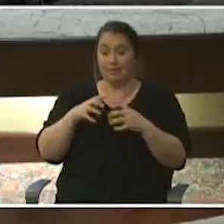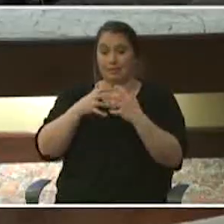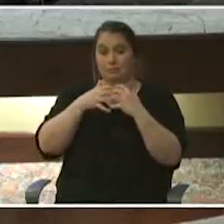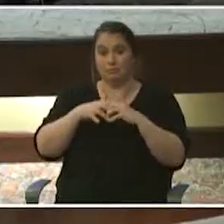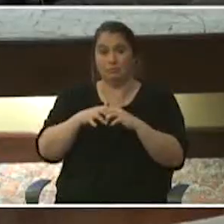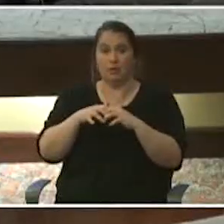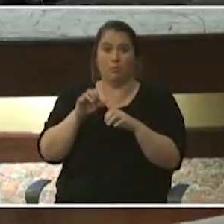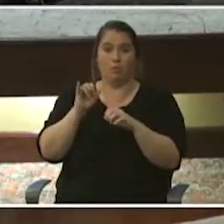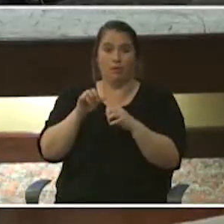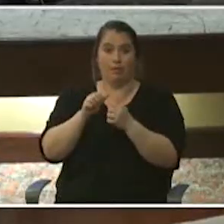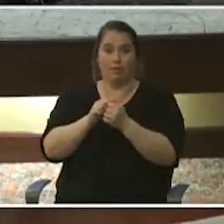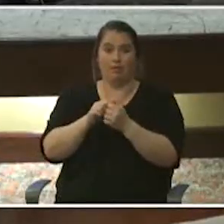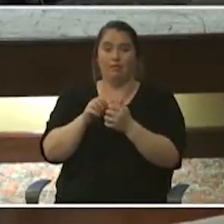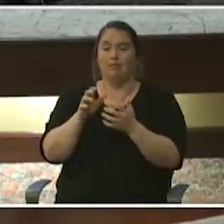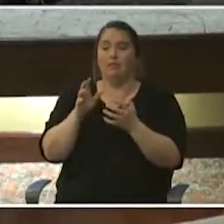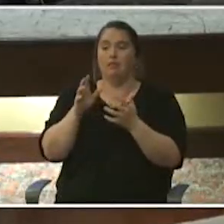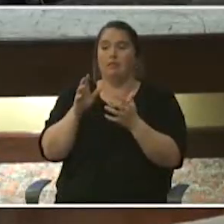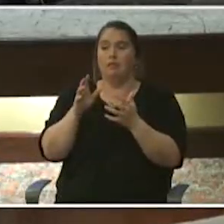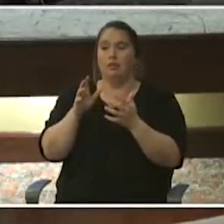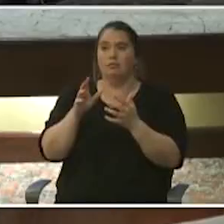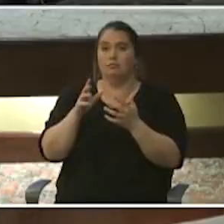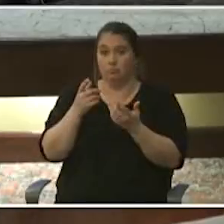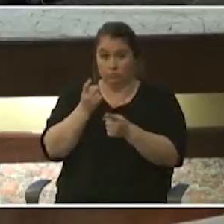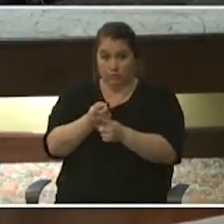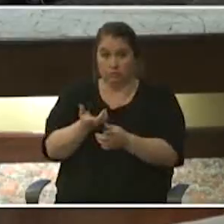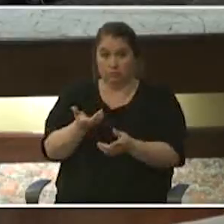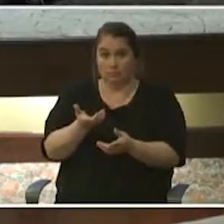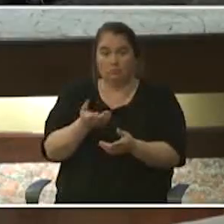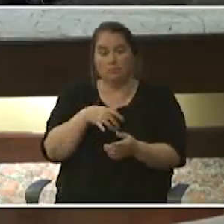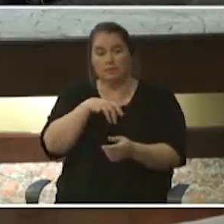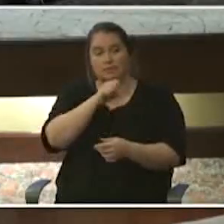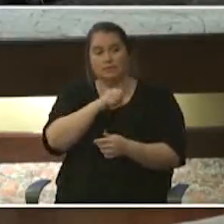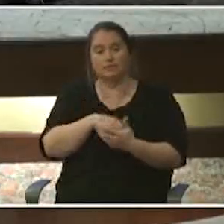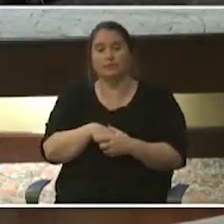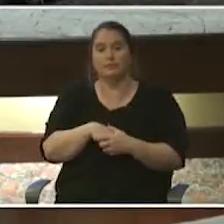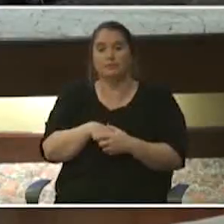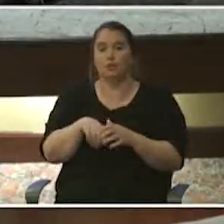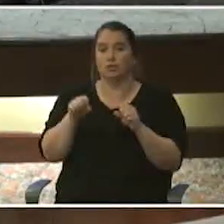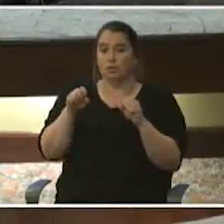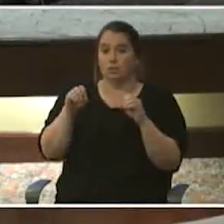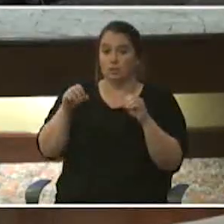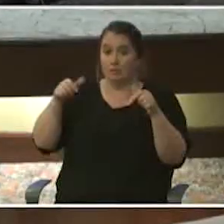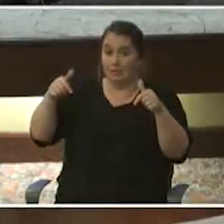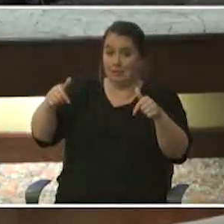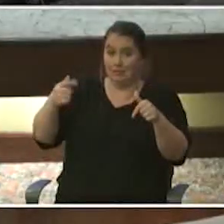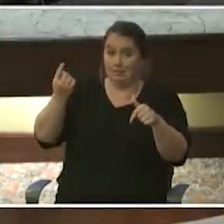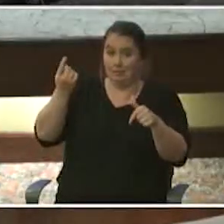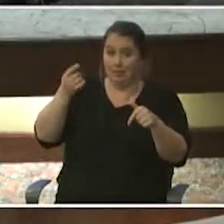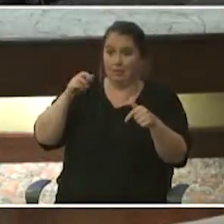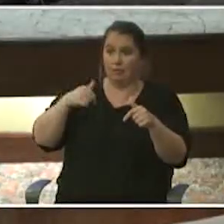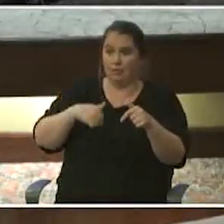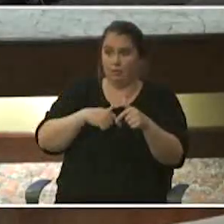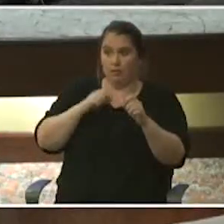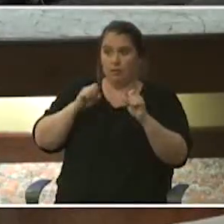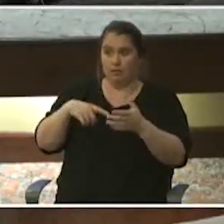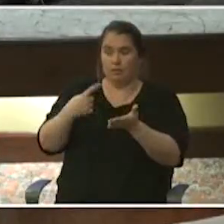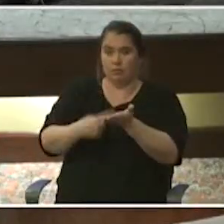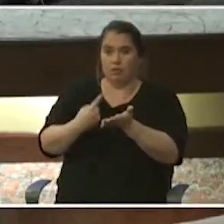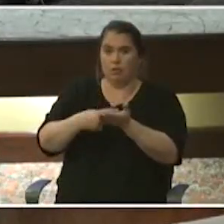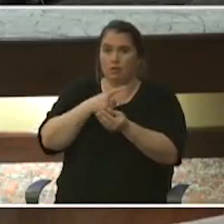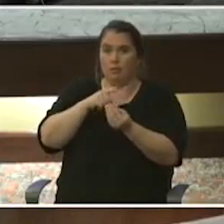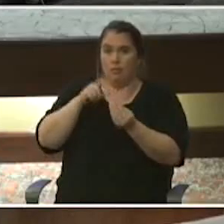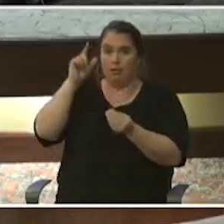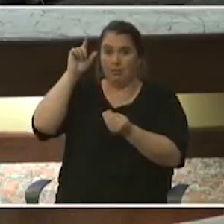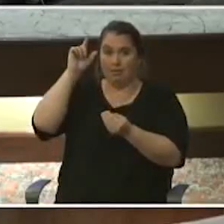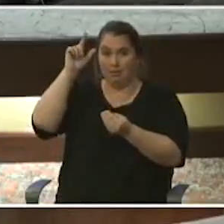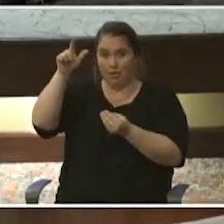that in how we do that work, does it not? Yes. Okay, so this is something that we can talk about later at a